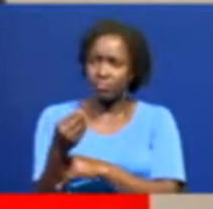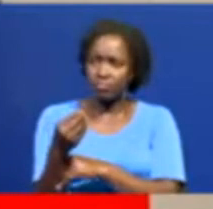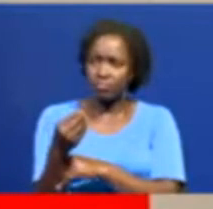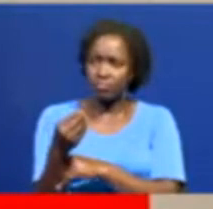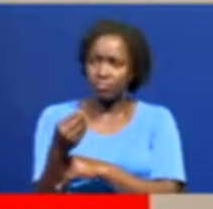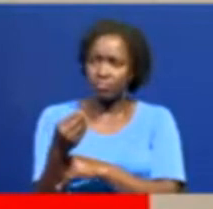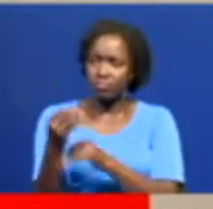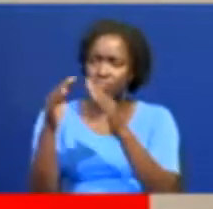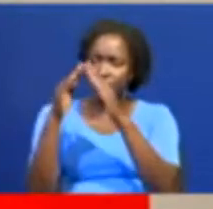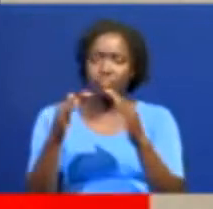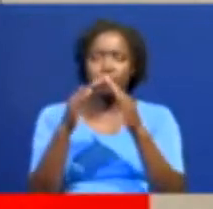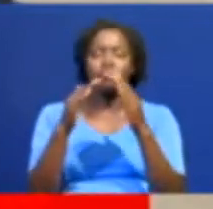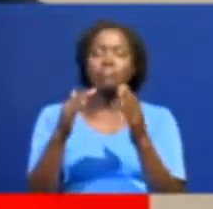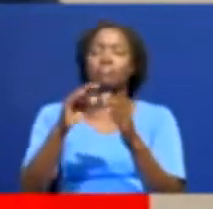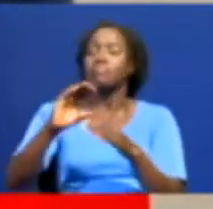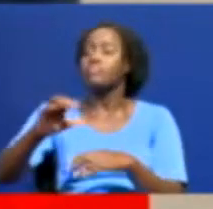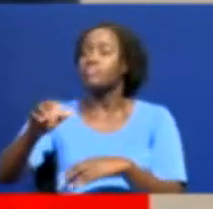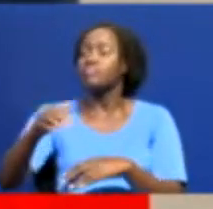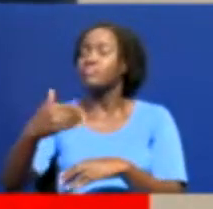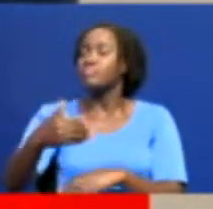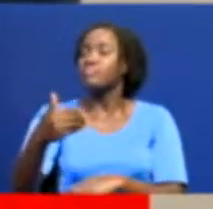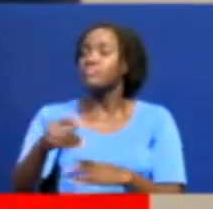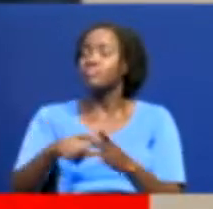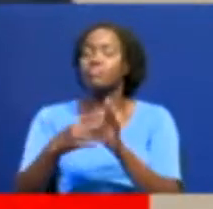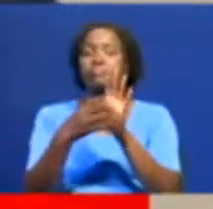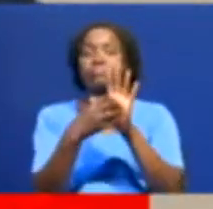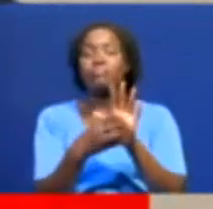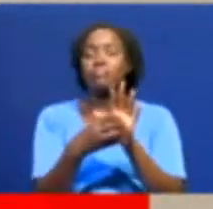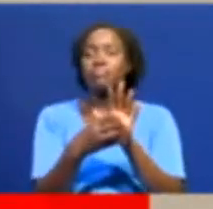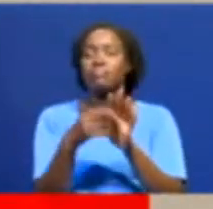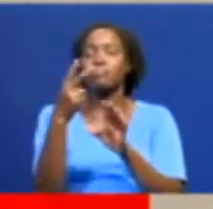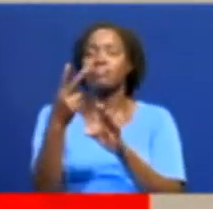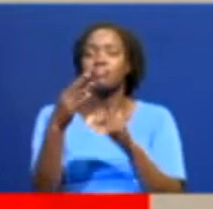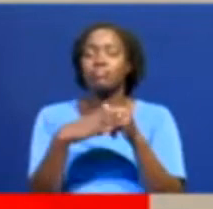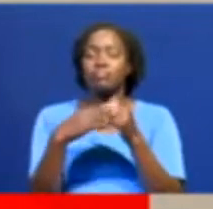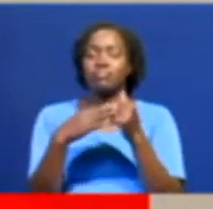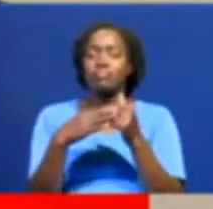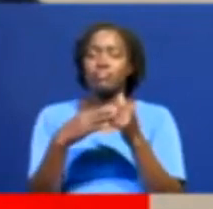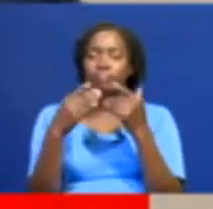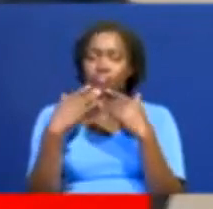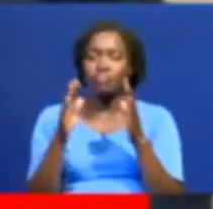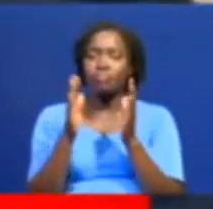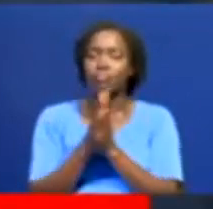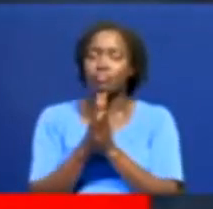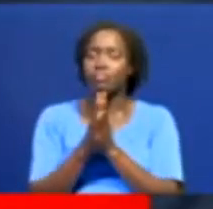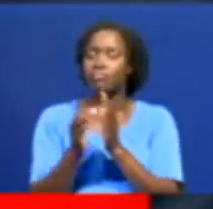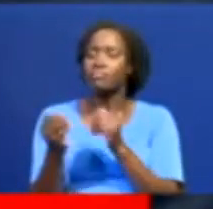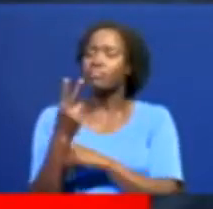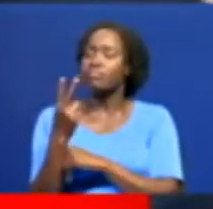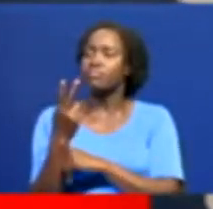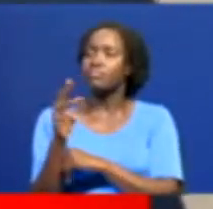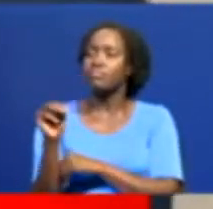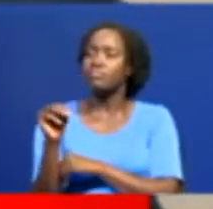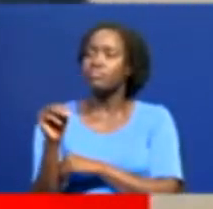units in every constituencies. Already we have started advertising. We advertised 29, and as we are speaking, 12 of them